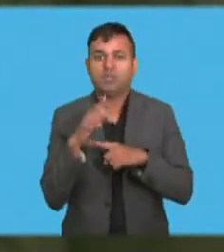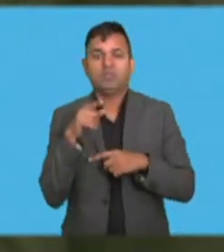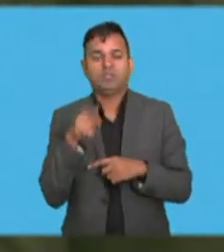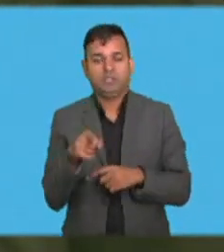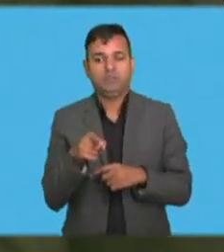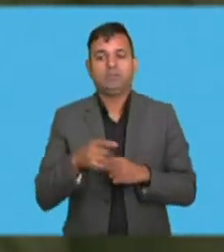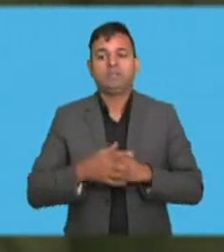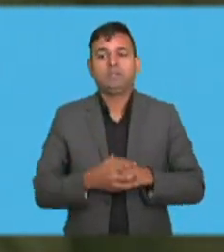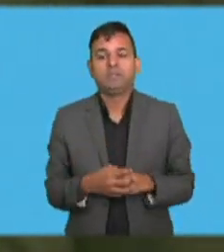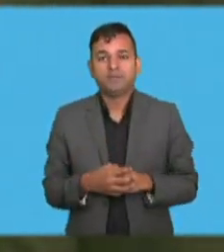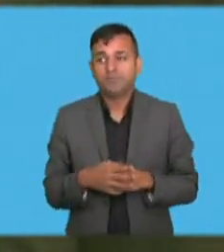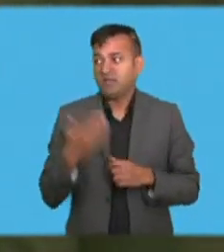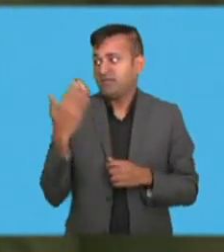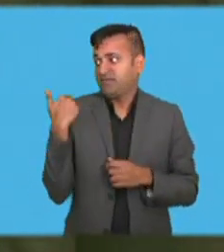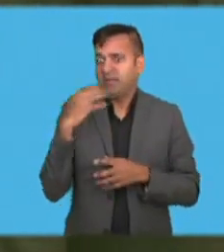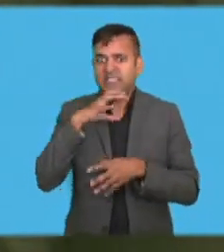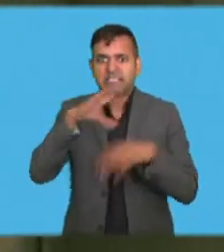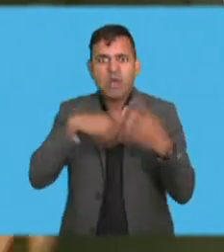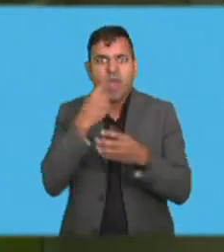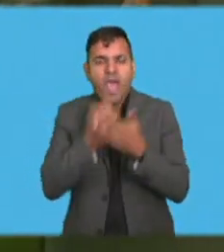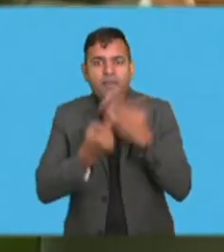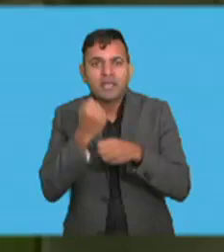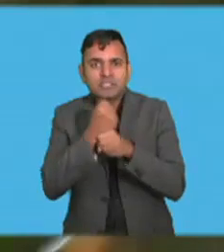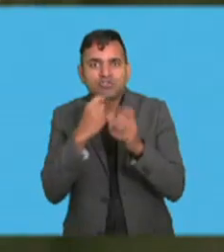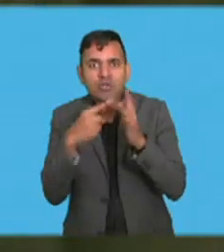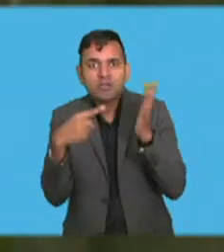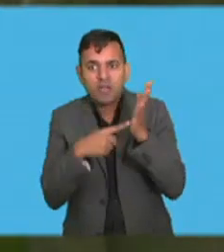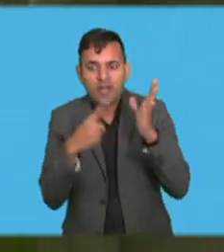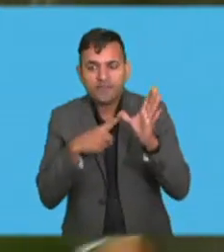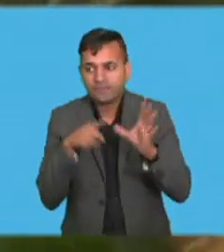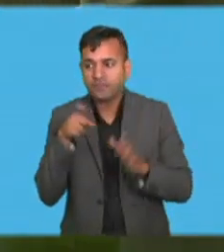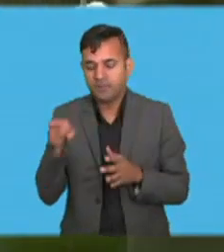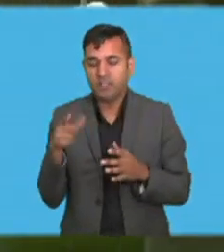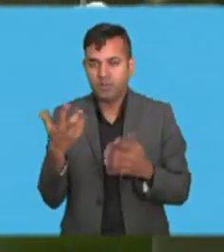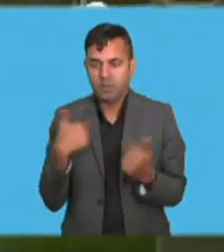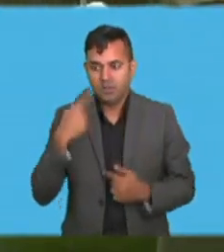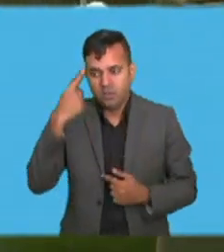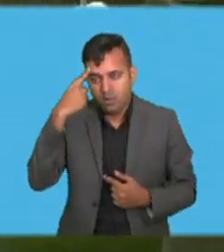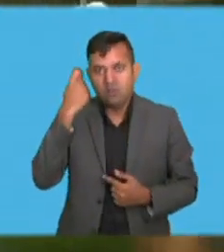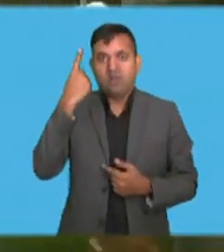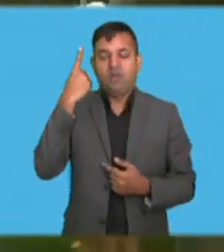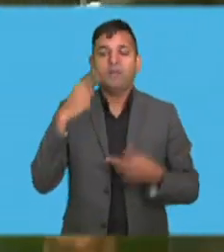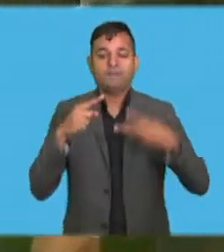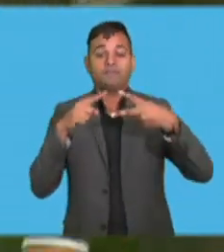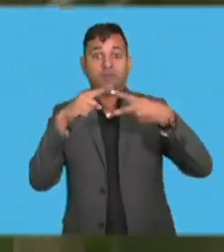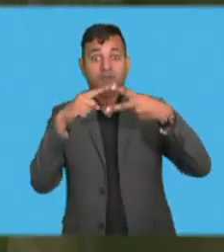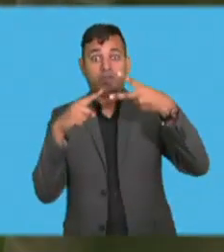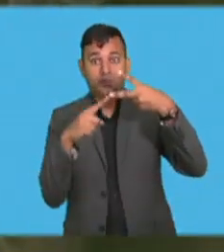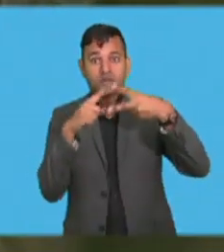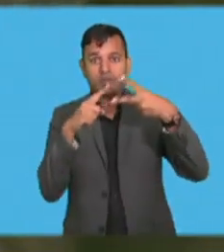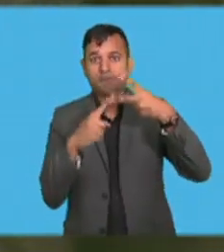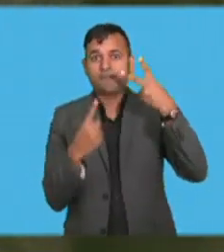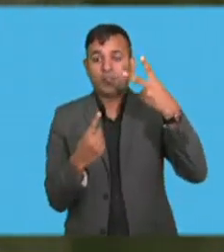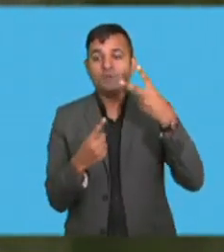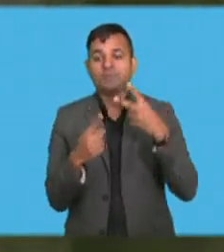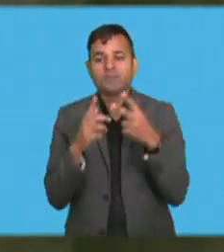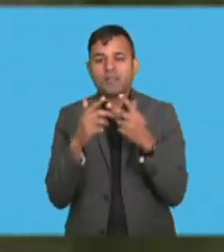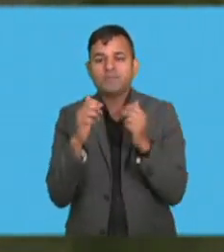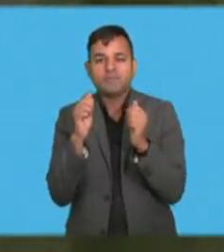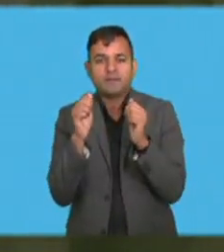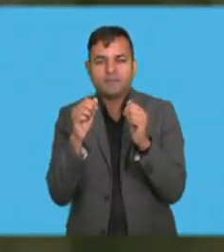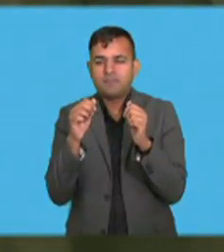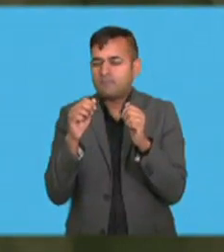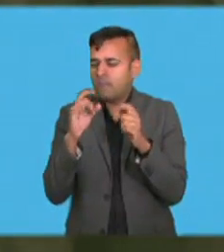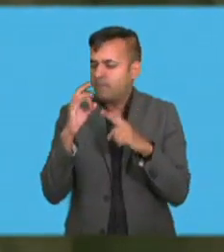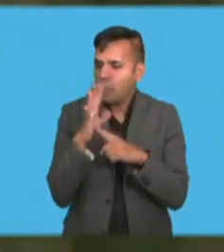risk management responses is guided by two parent documents for Fiji. One is the Disaster Management